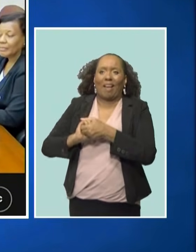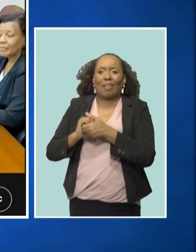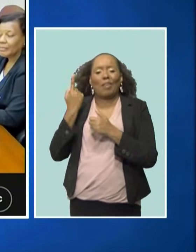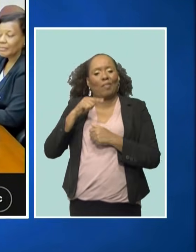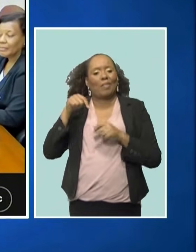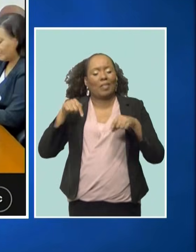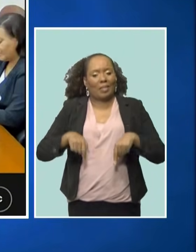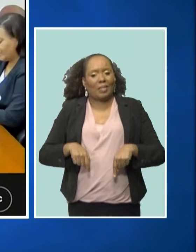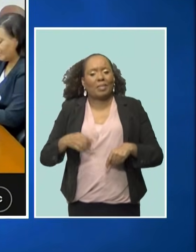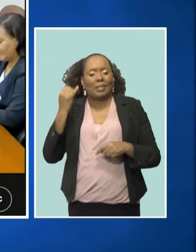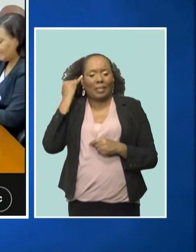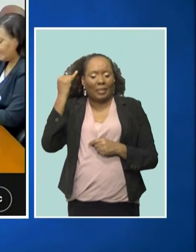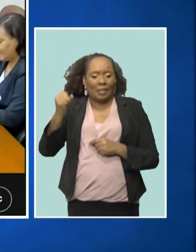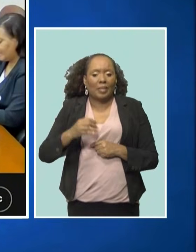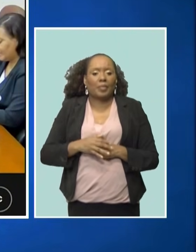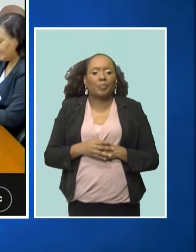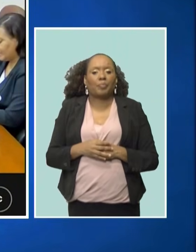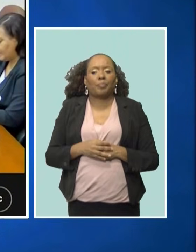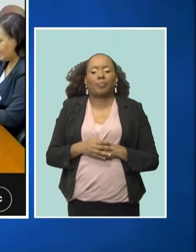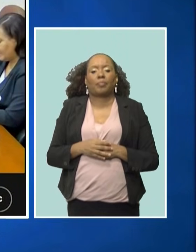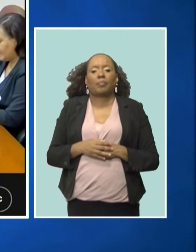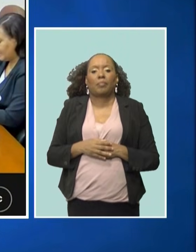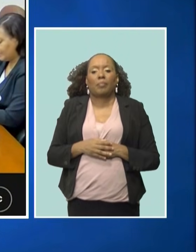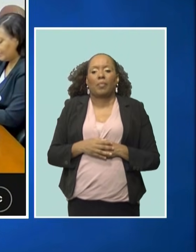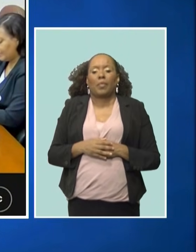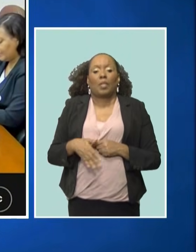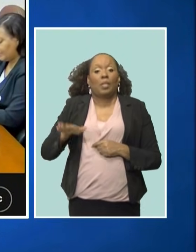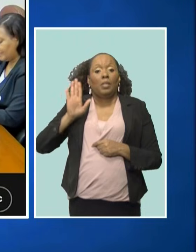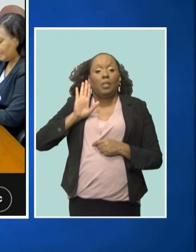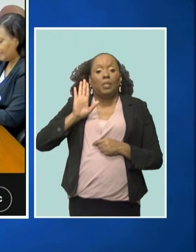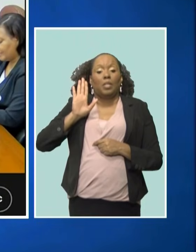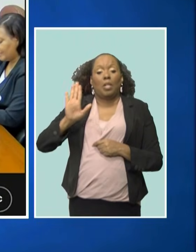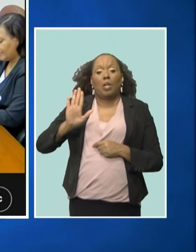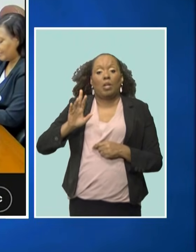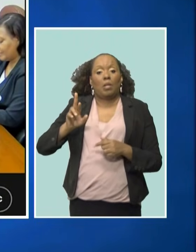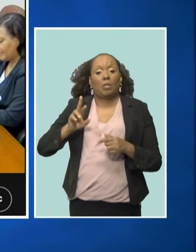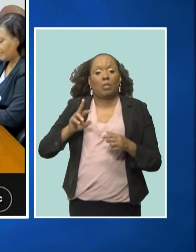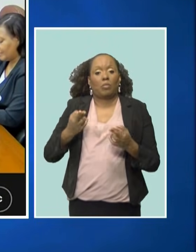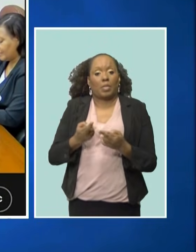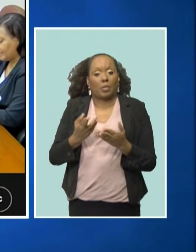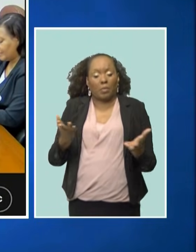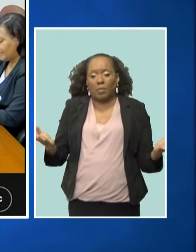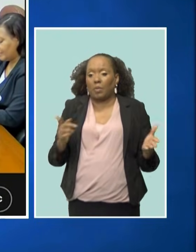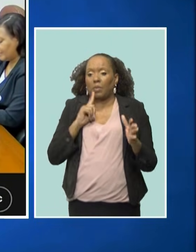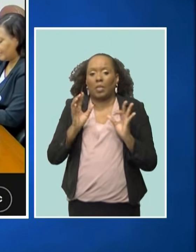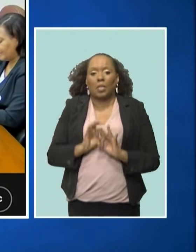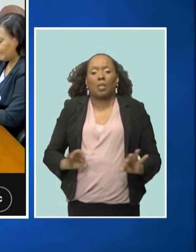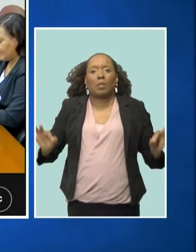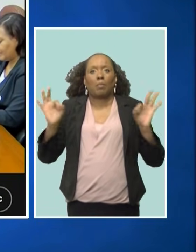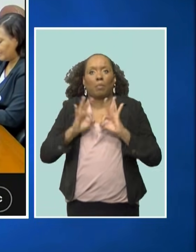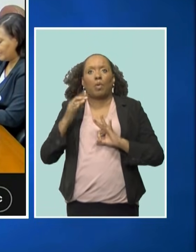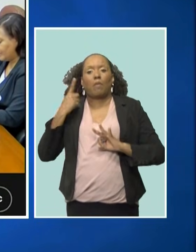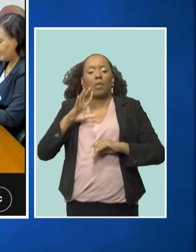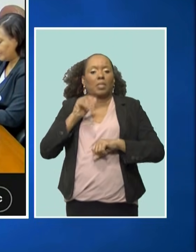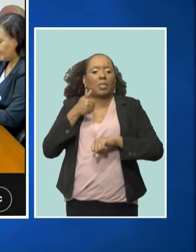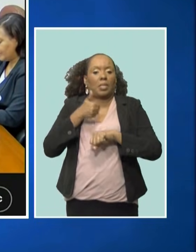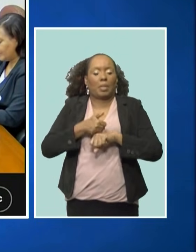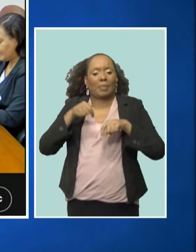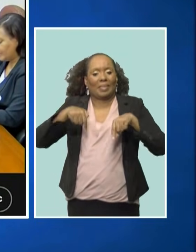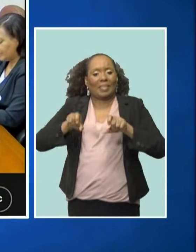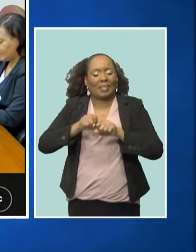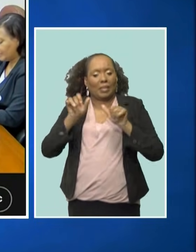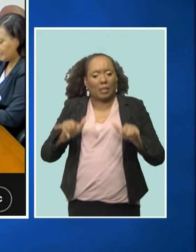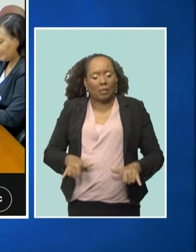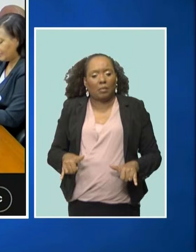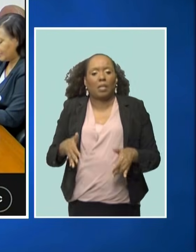this initiative. Their expertise and resources have been instrumental in bringing this dashboard to fruition, and